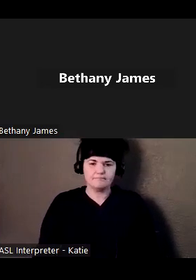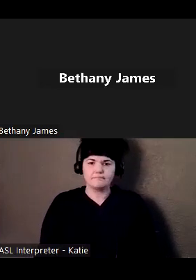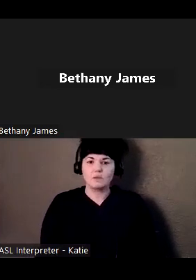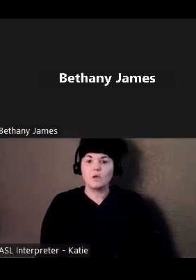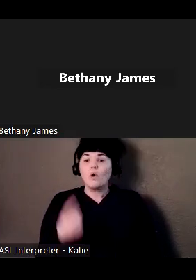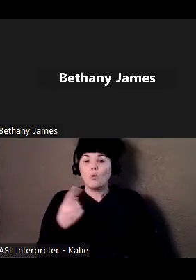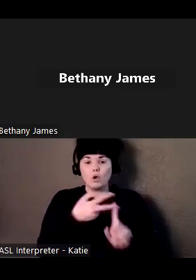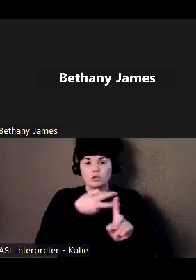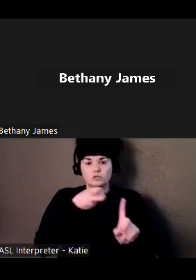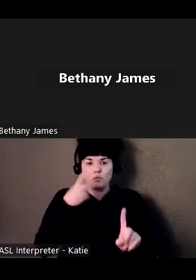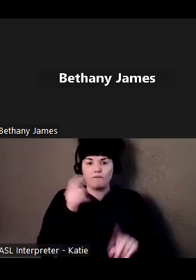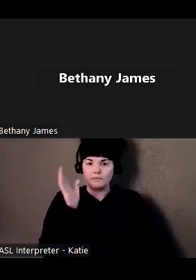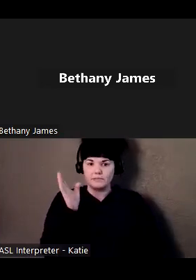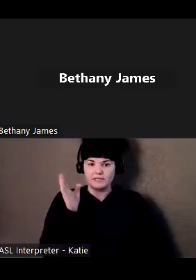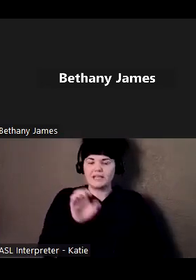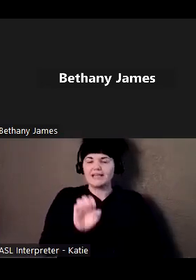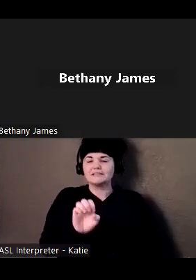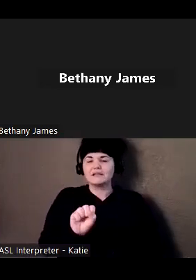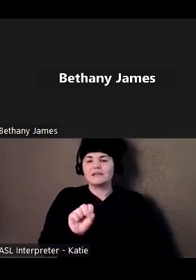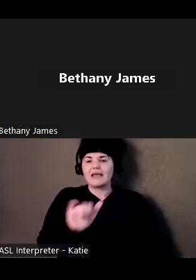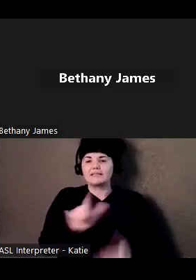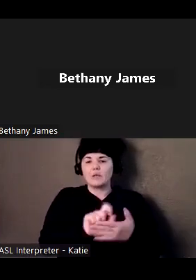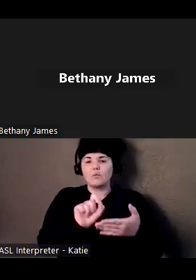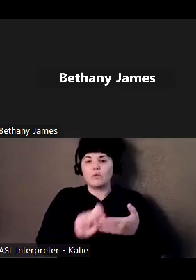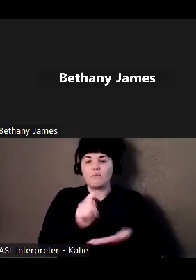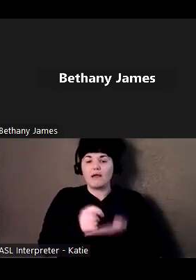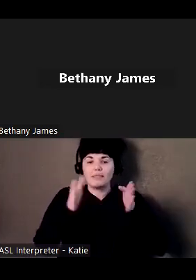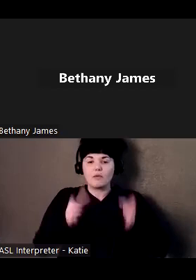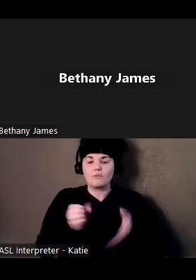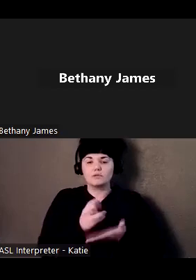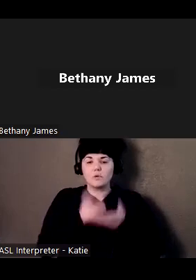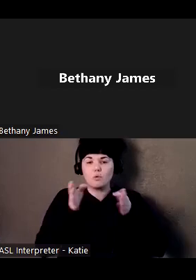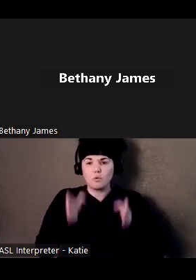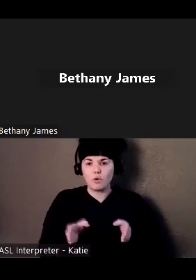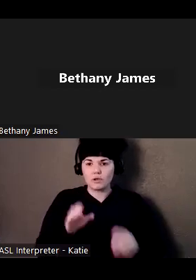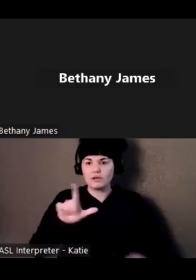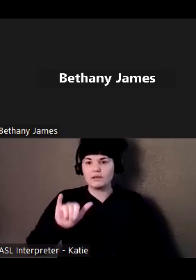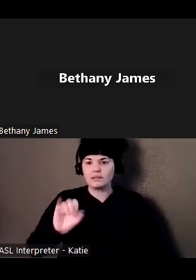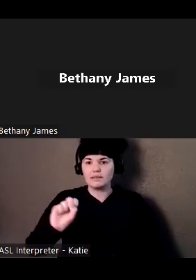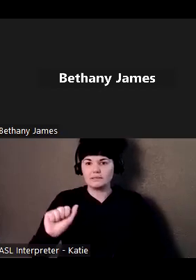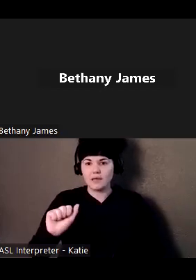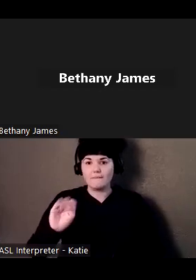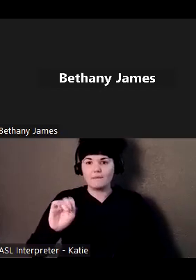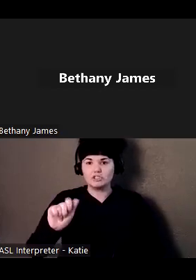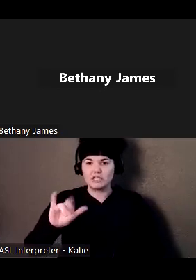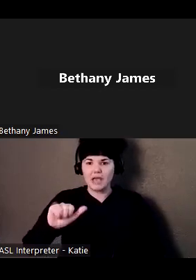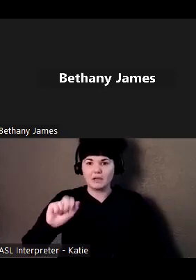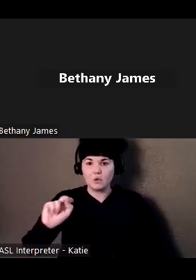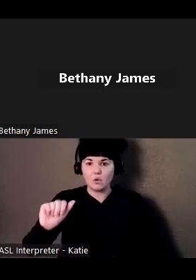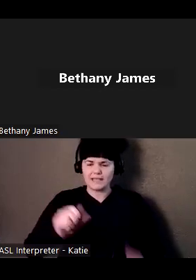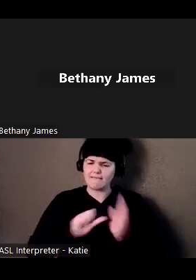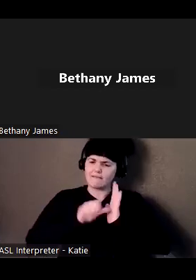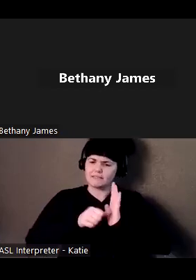by therapist and social worker Lisa Marciano, who said that emphasizing a diagnosis such